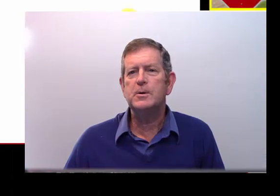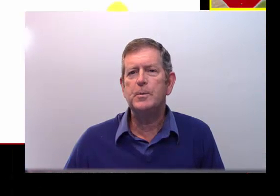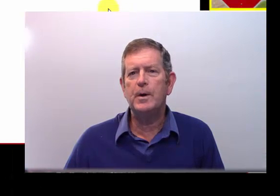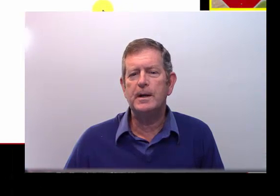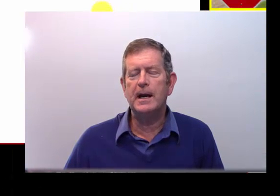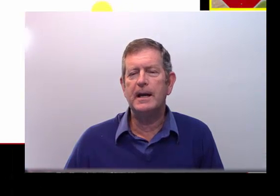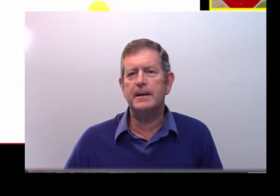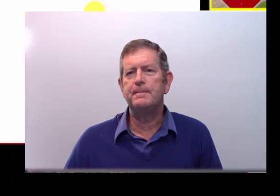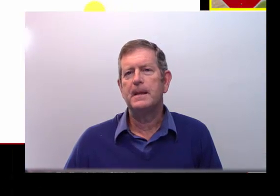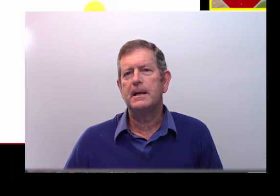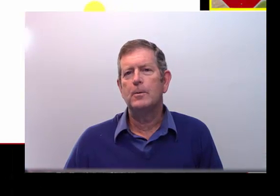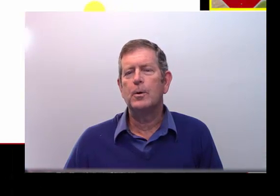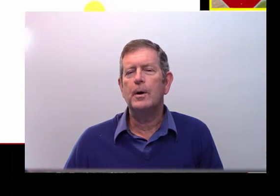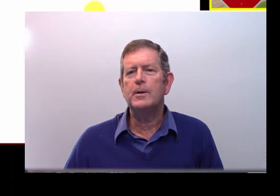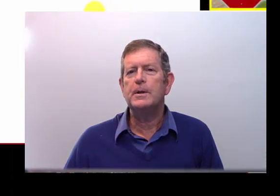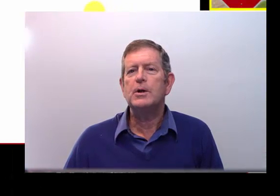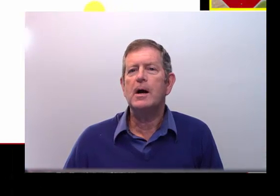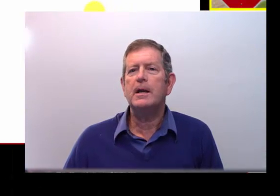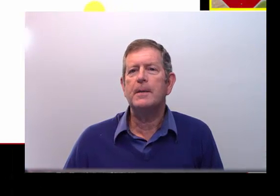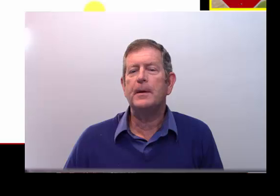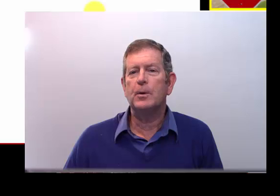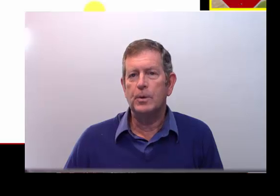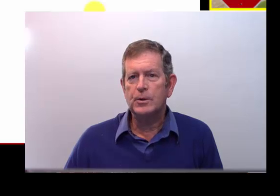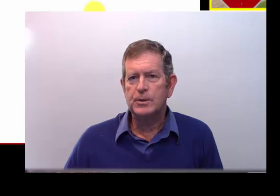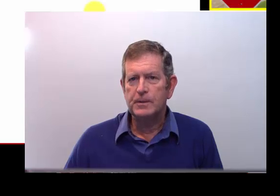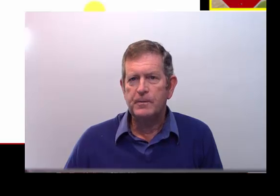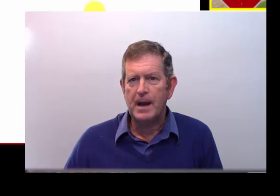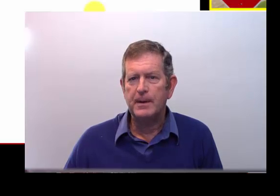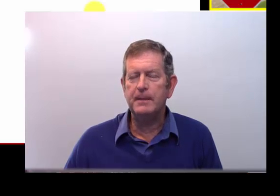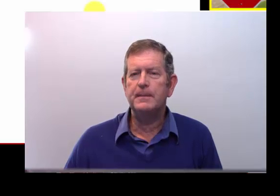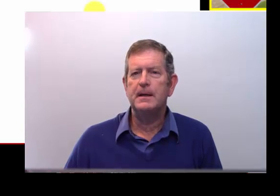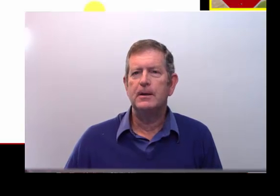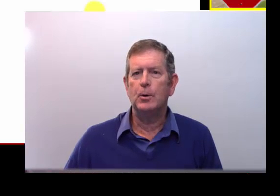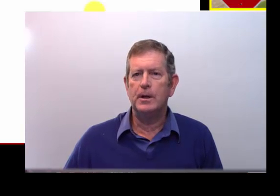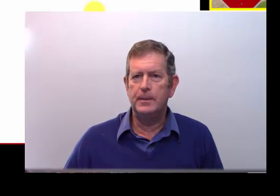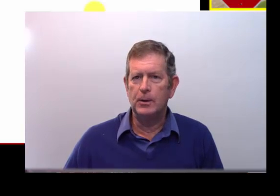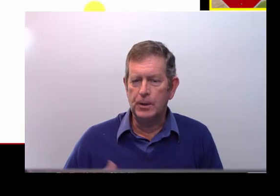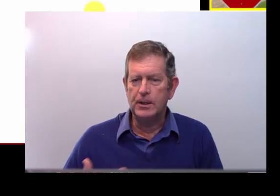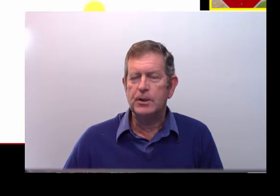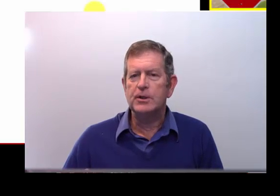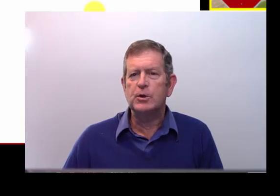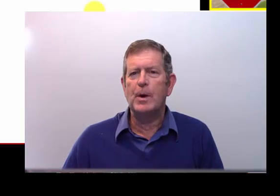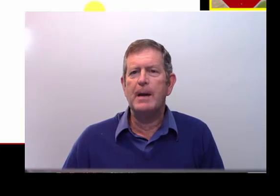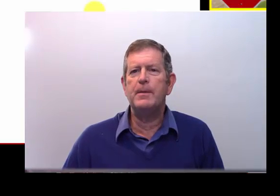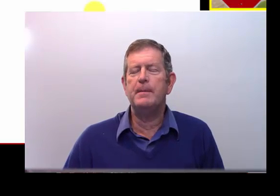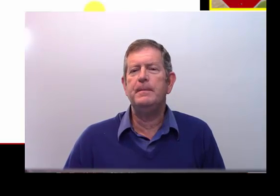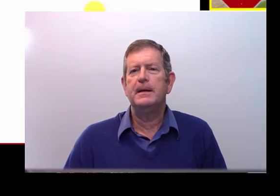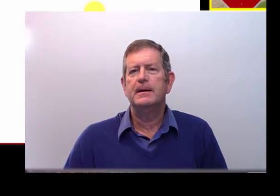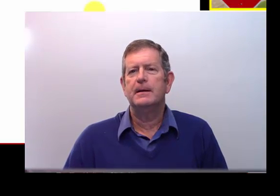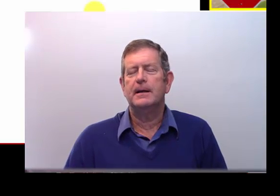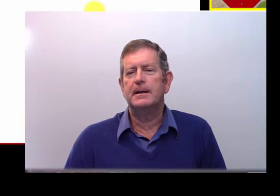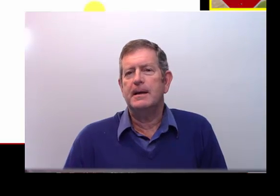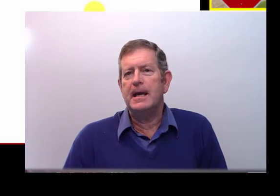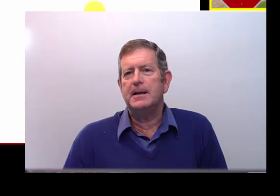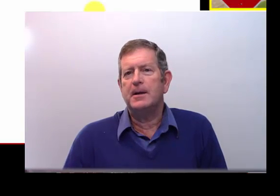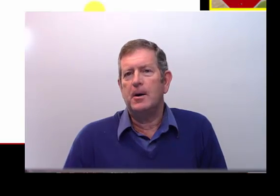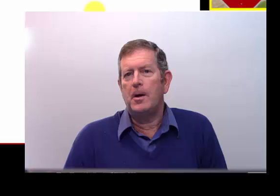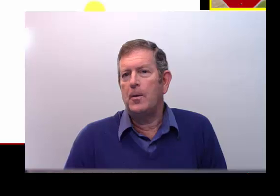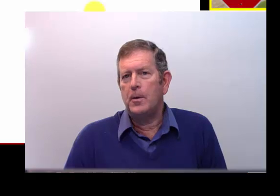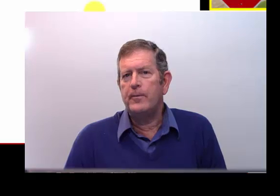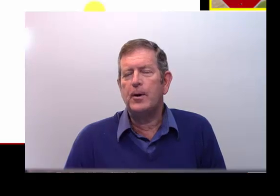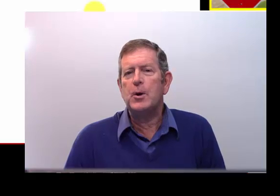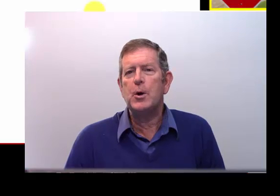In lesson 2.9, we're going to be talking about the Richardson family. You're going to be learning to describe them.